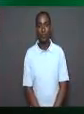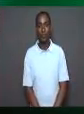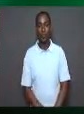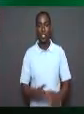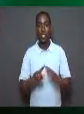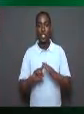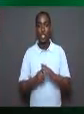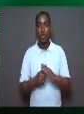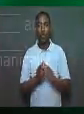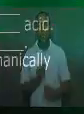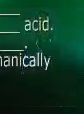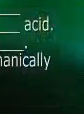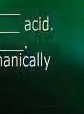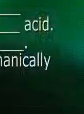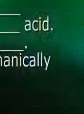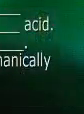Begin.